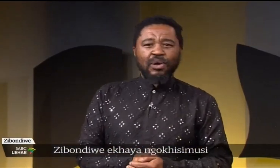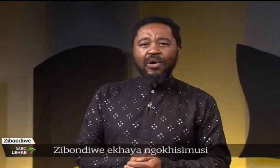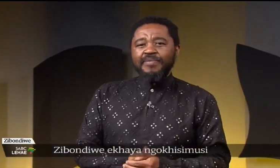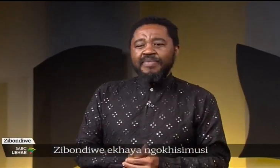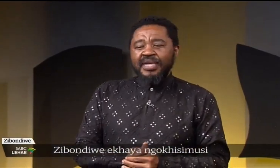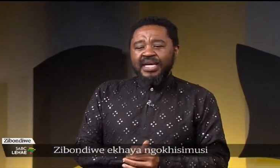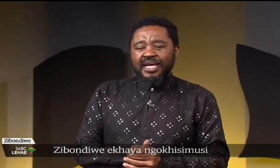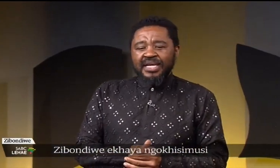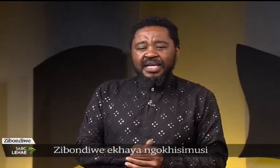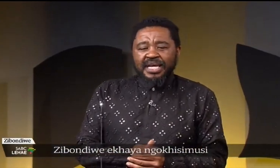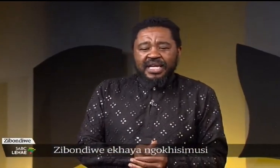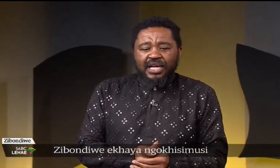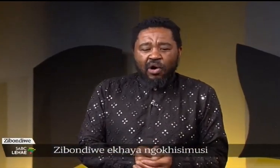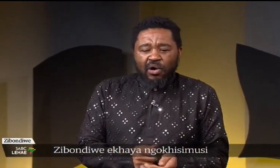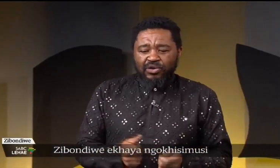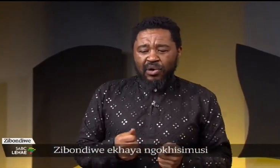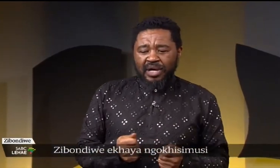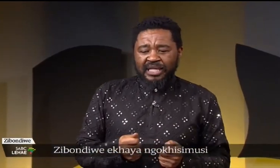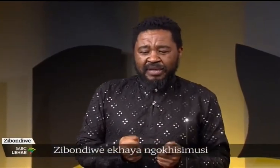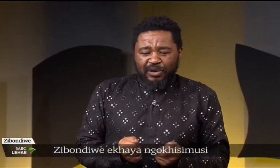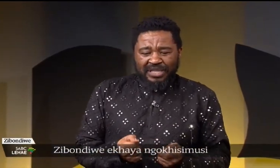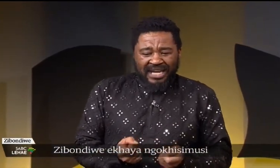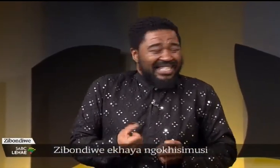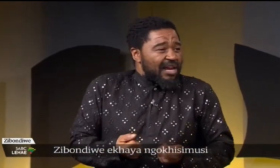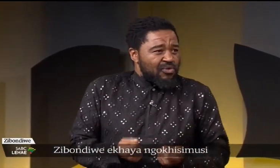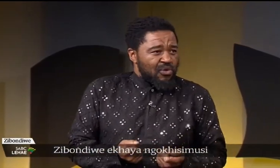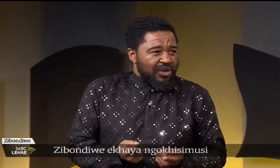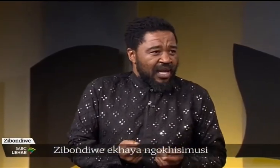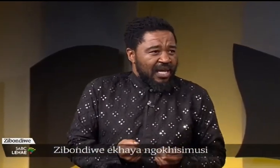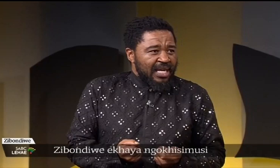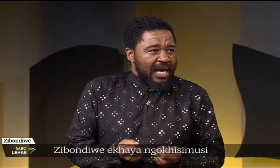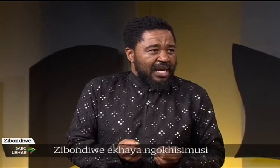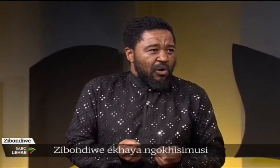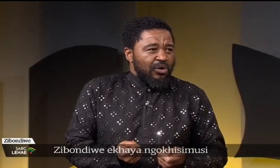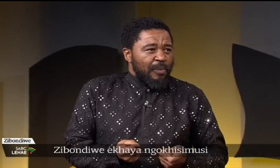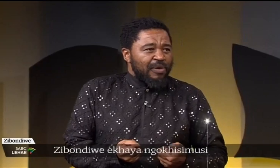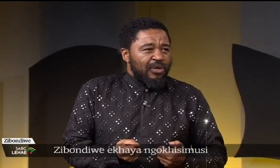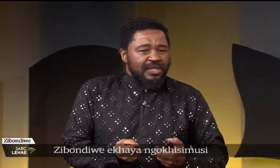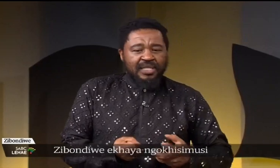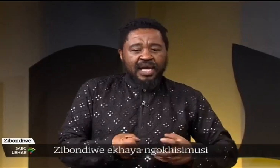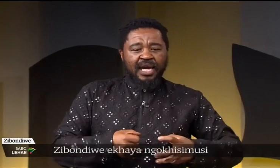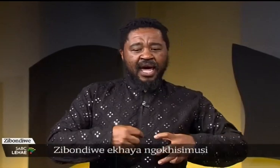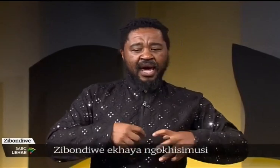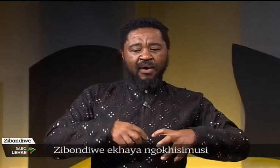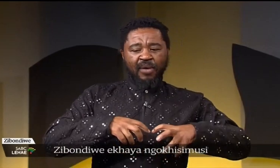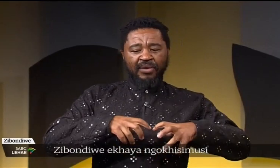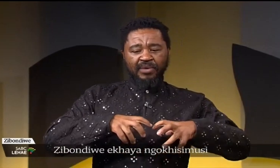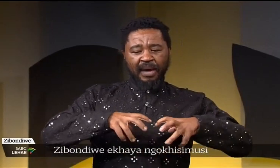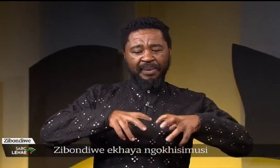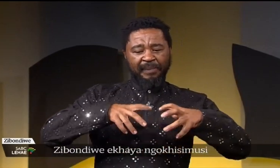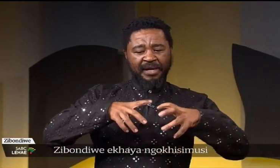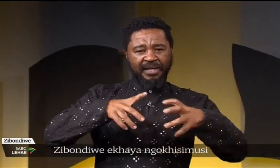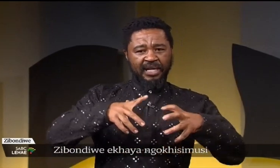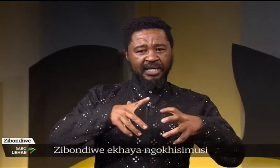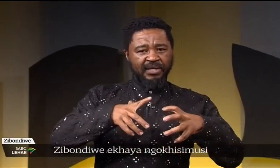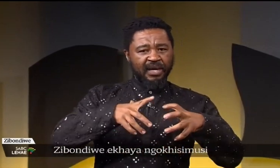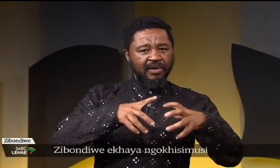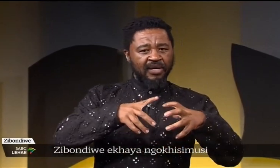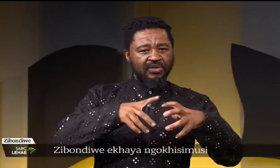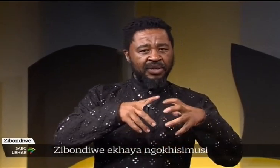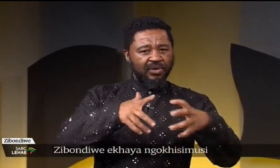Okay, so learned in because they are tanned, and also because. When we are